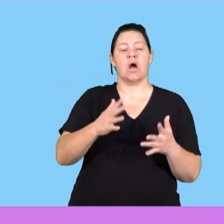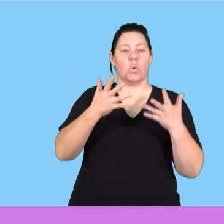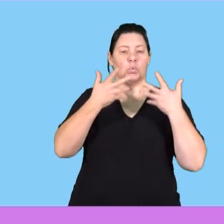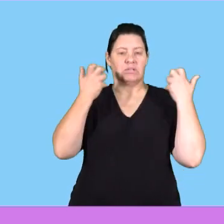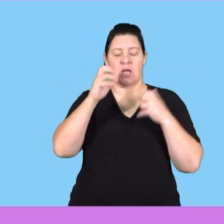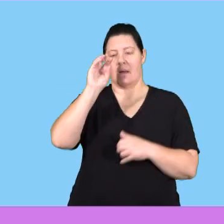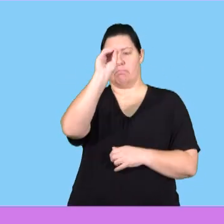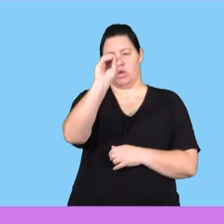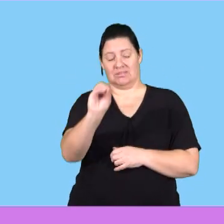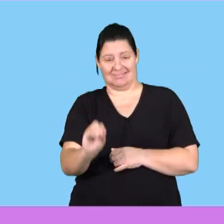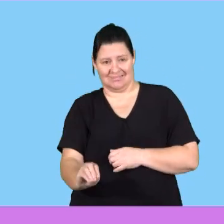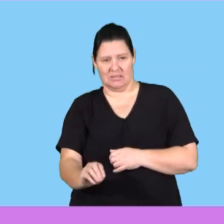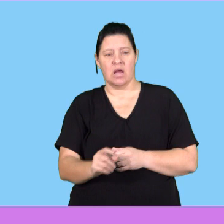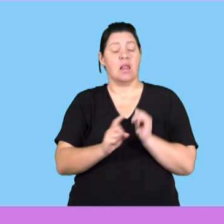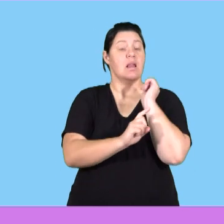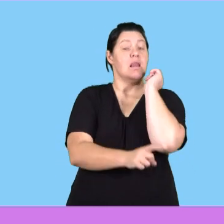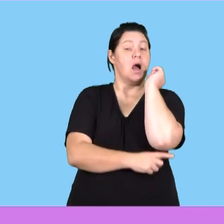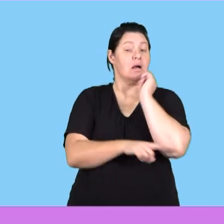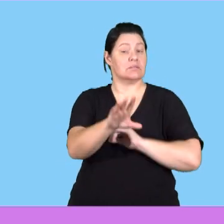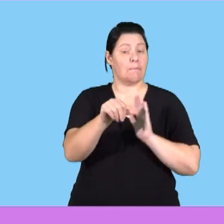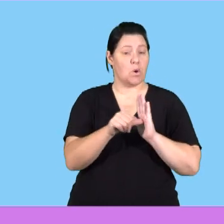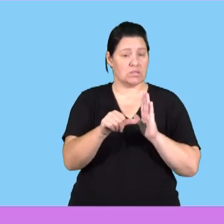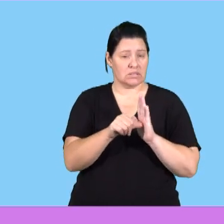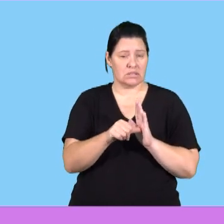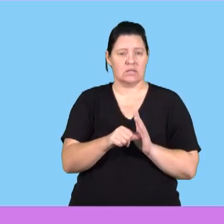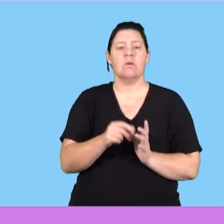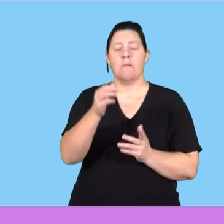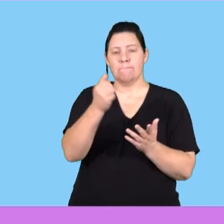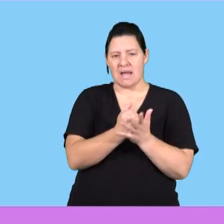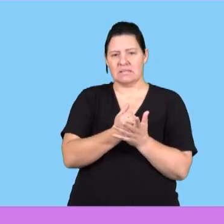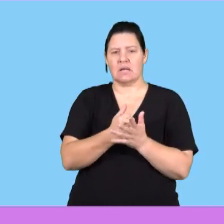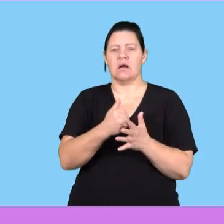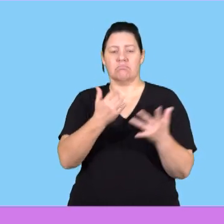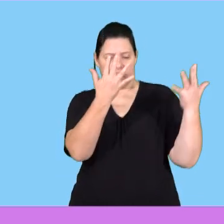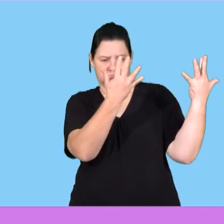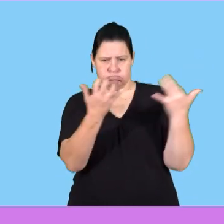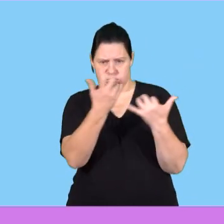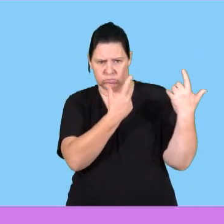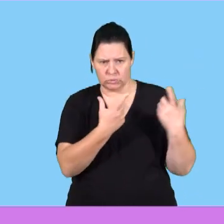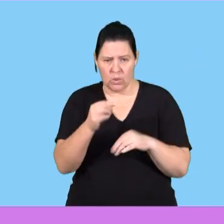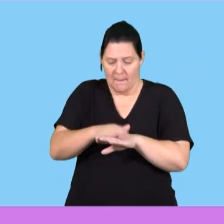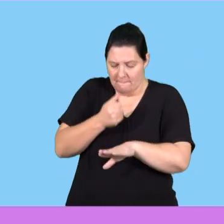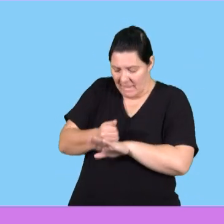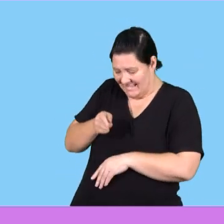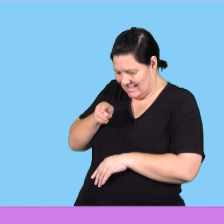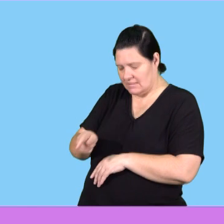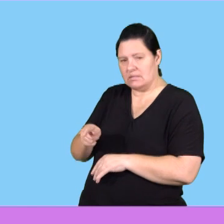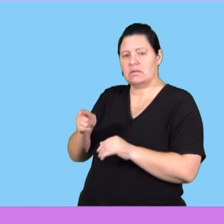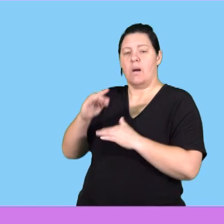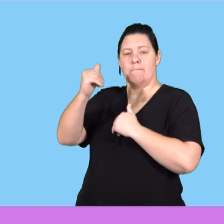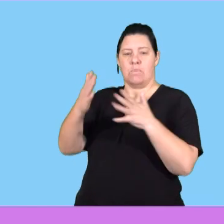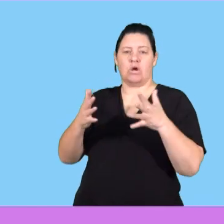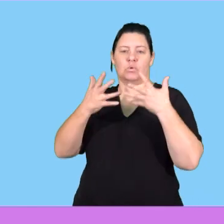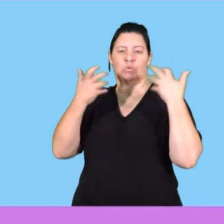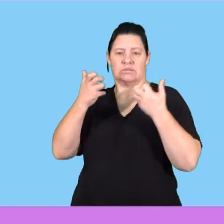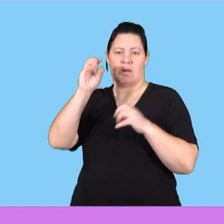whisker plots. And then lastly, very important, we have to be able to perform calculations based on a box and